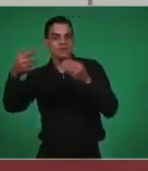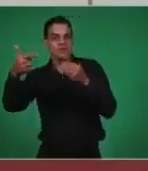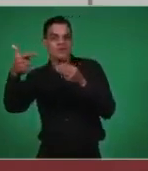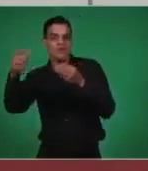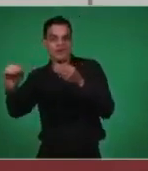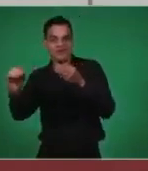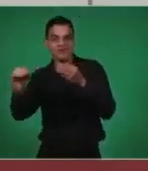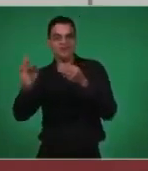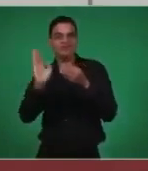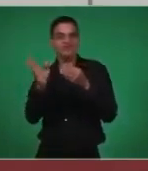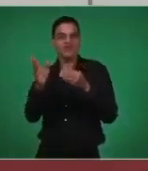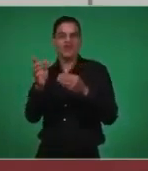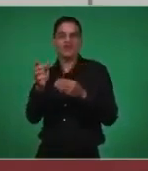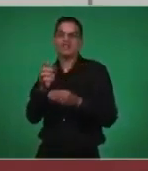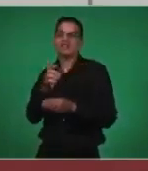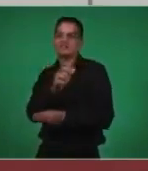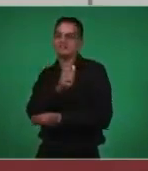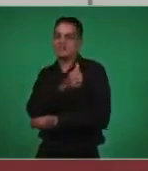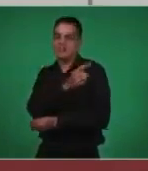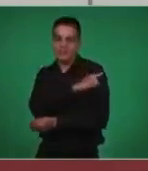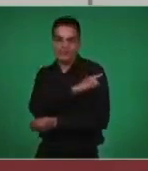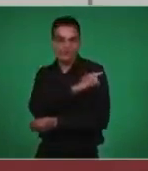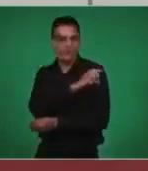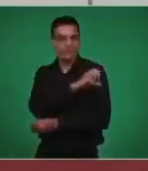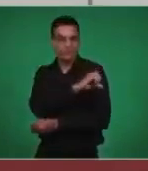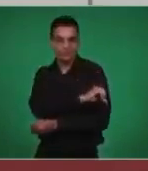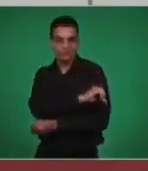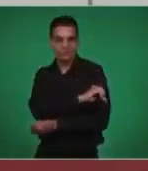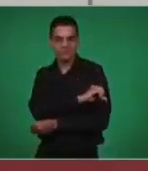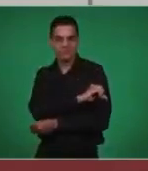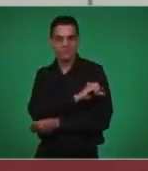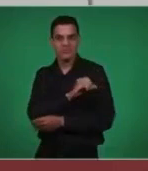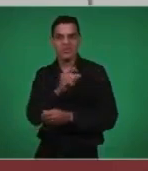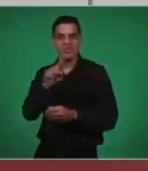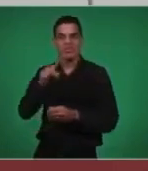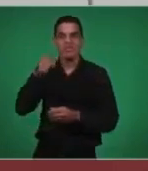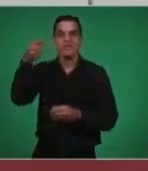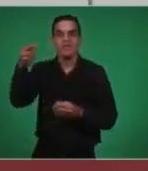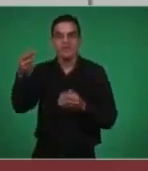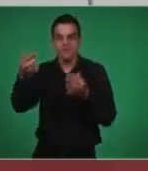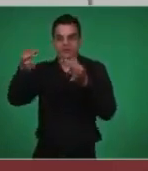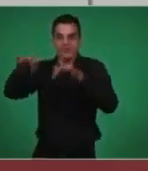1,320 hours from the fundamental, from the first grade.